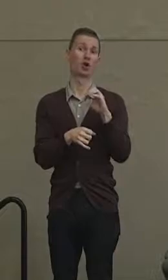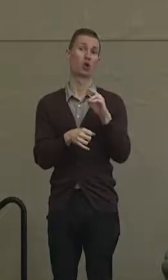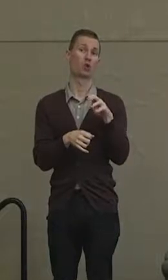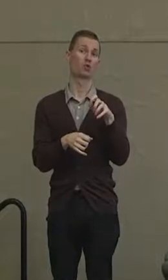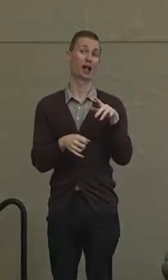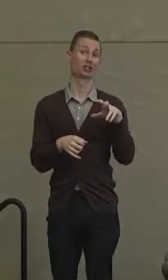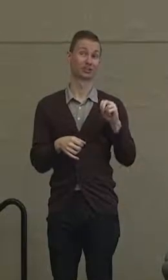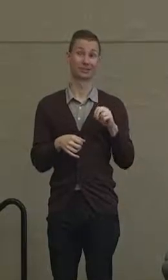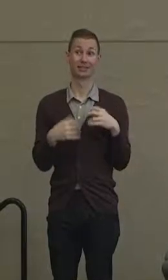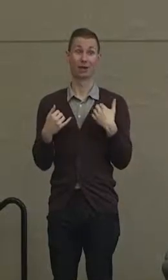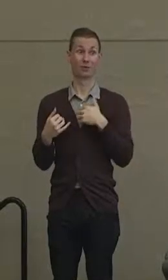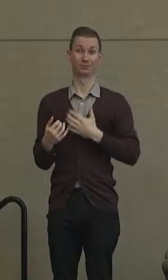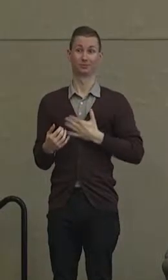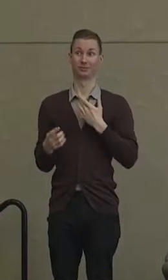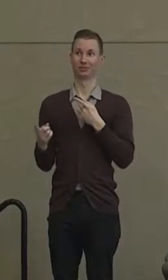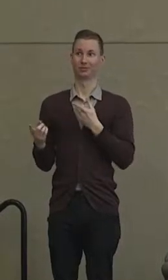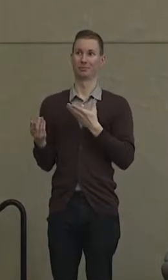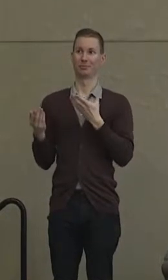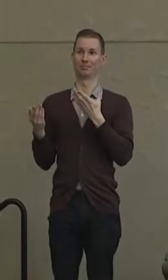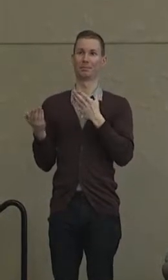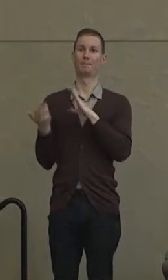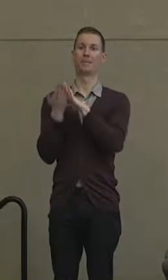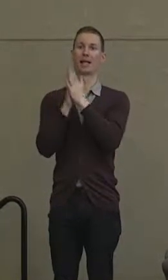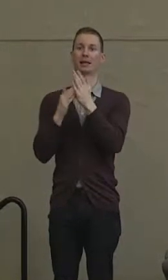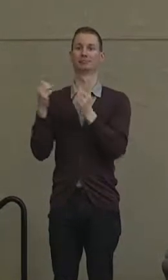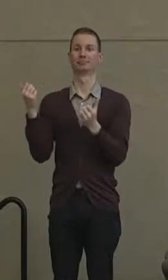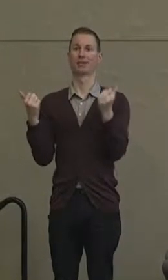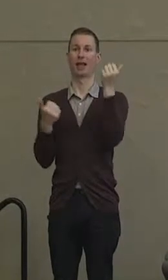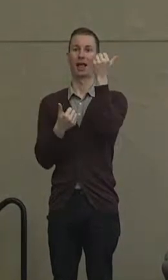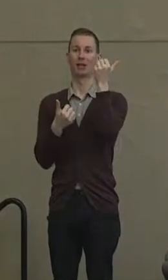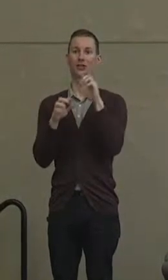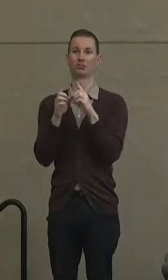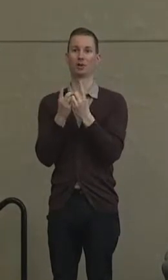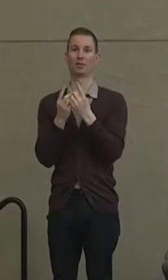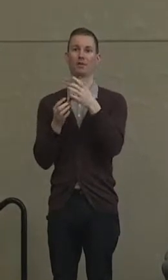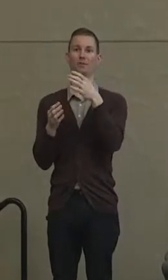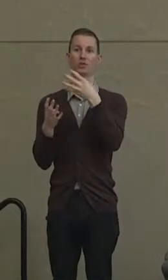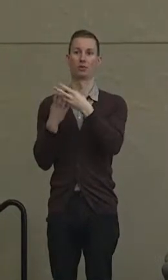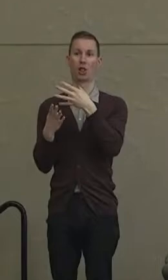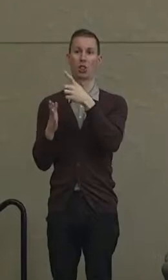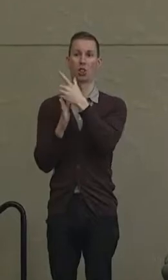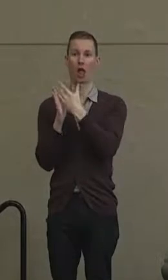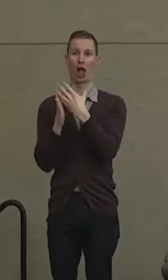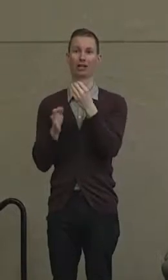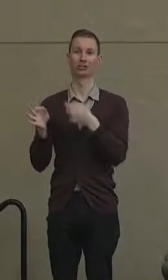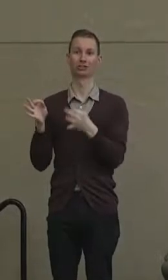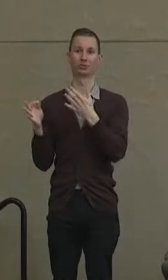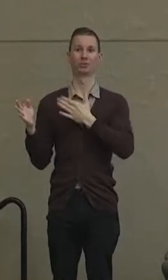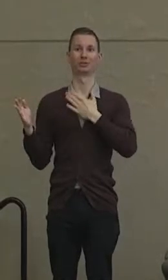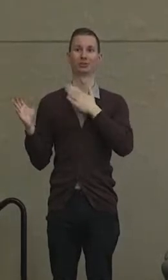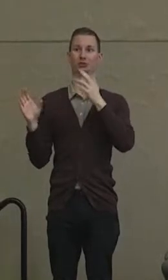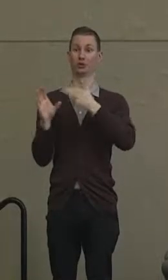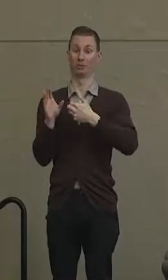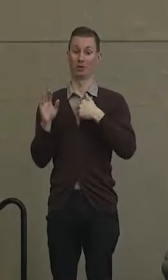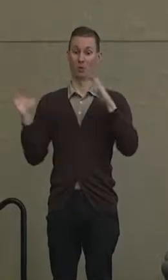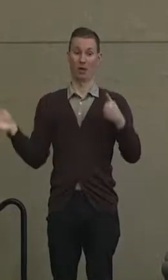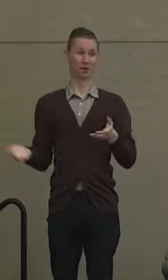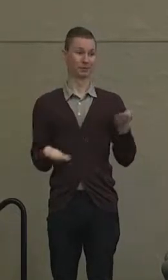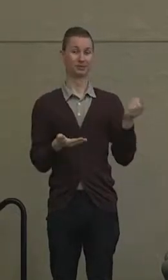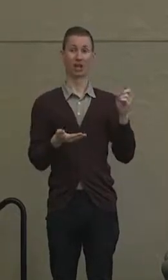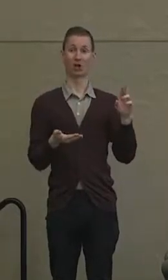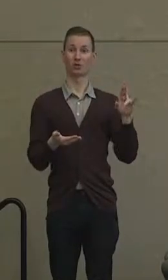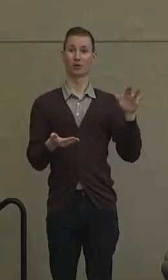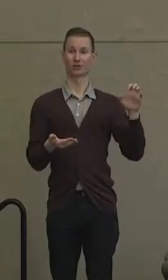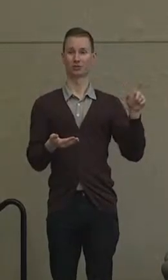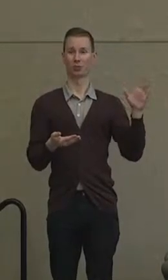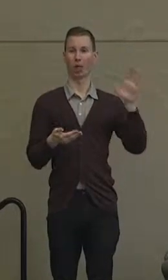fortunate that Dr. Richie became the head of UIC's Department of Criminology, Law, and Justice. So please join me in welcoming Dr. Richie, and she will make